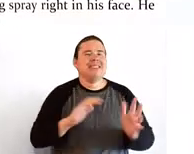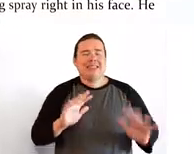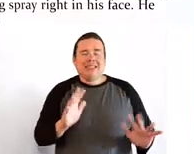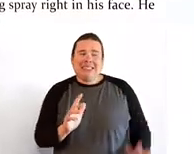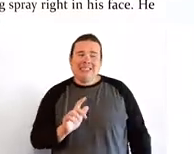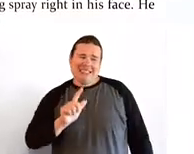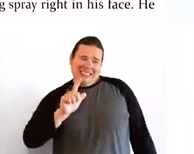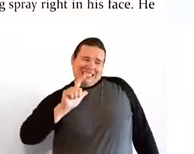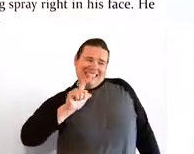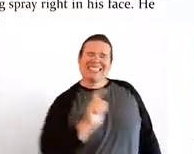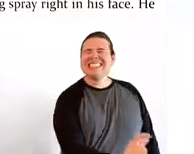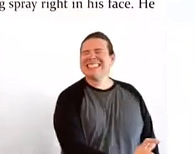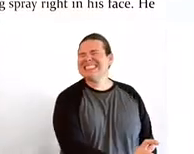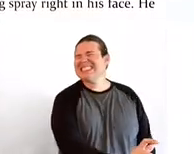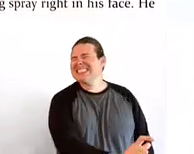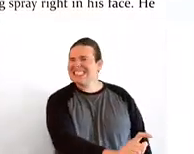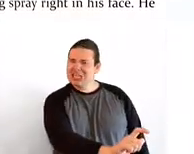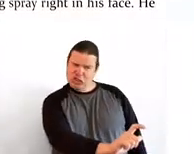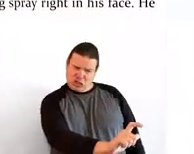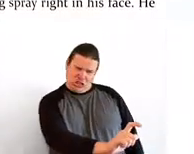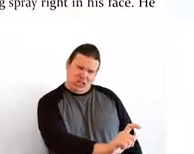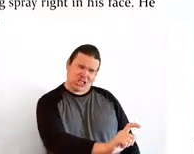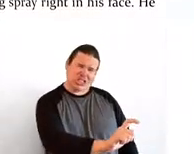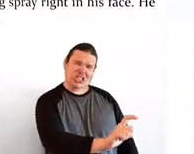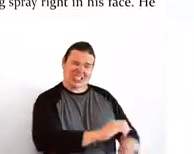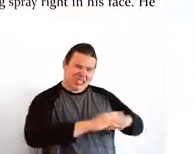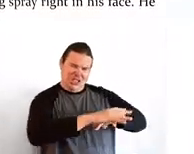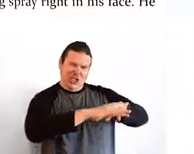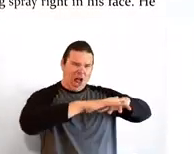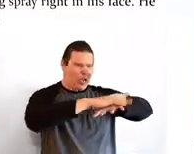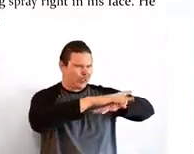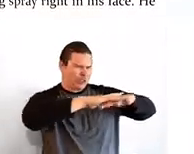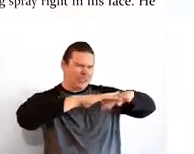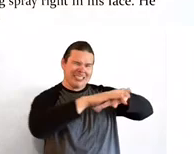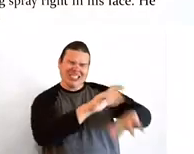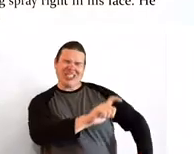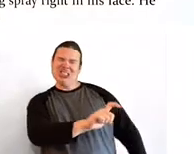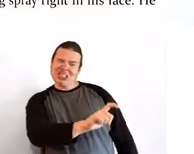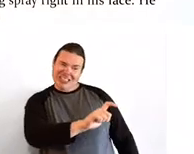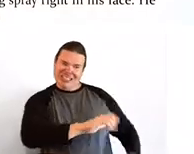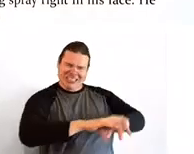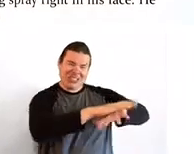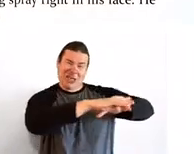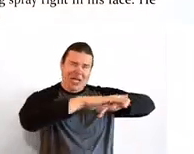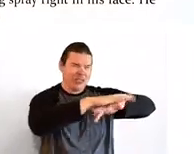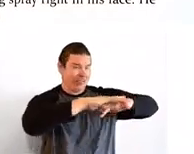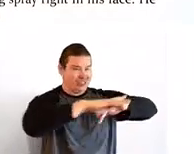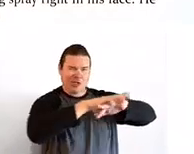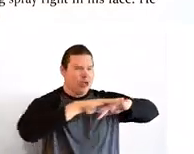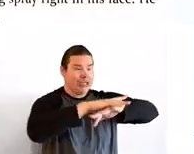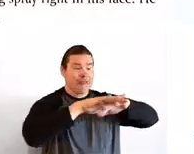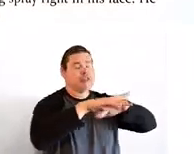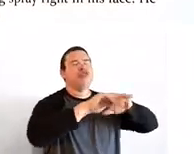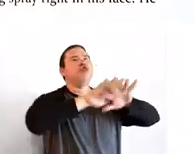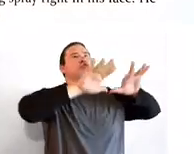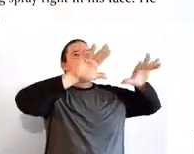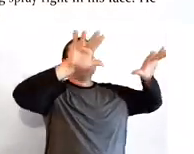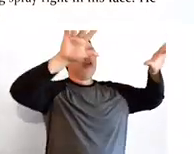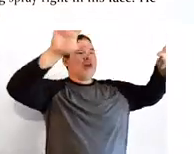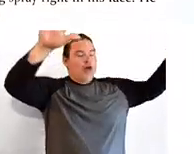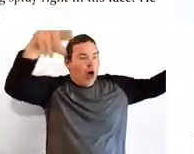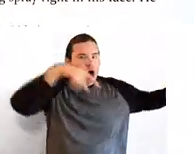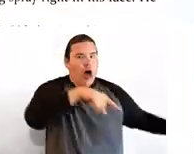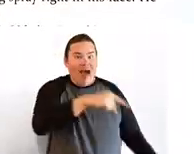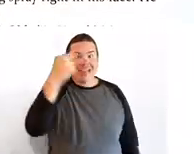Helen sprayed that pile for a while, and finally the black flies and mosquitoes flew away.